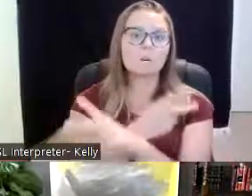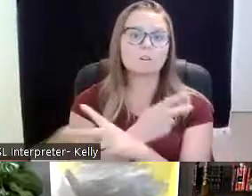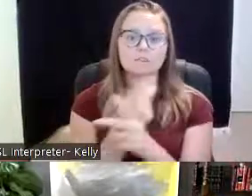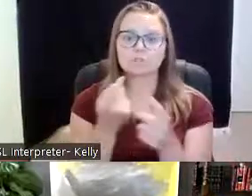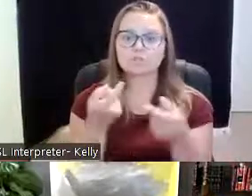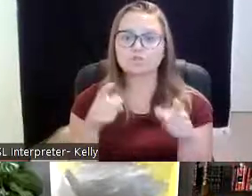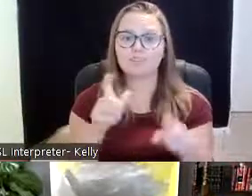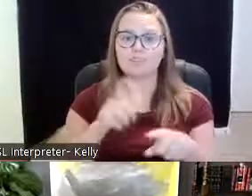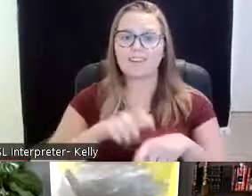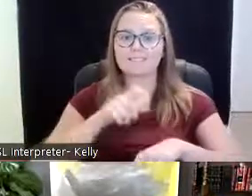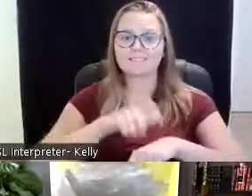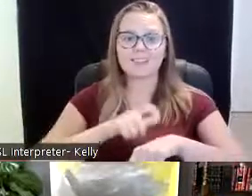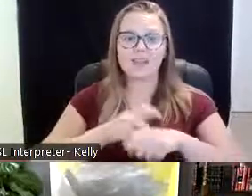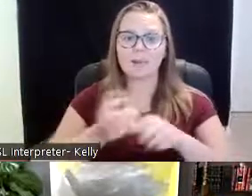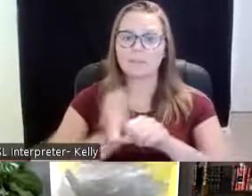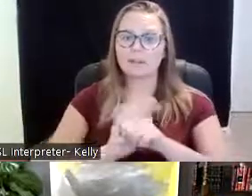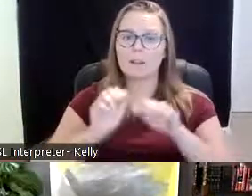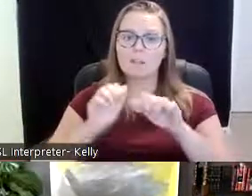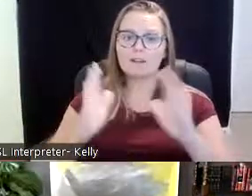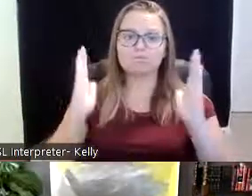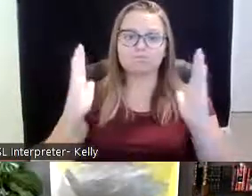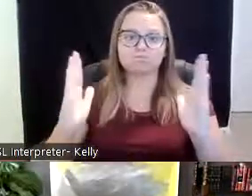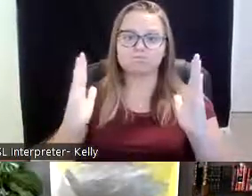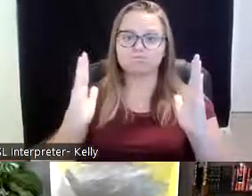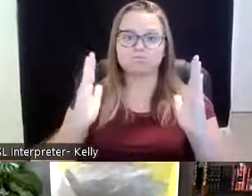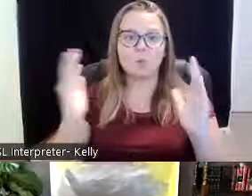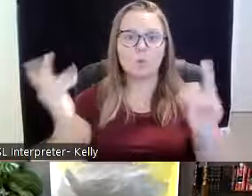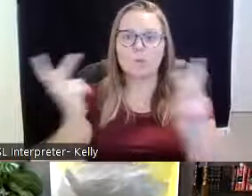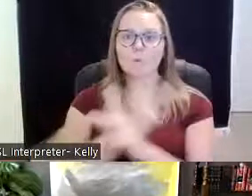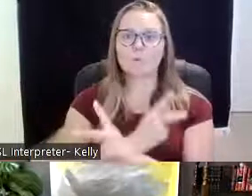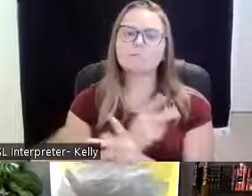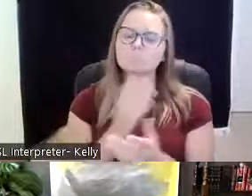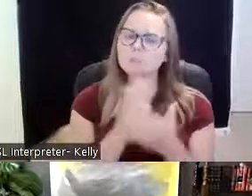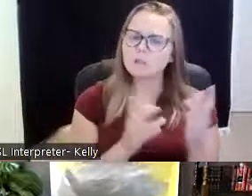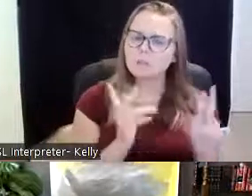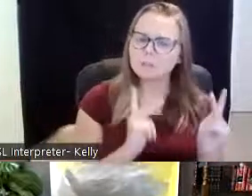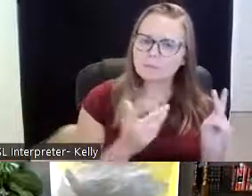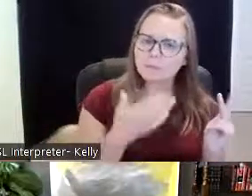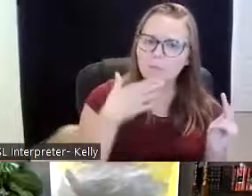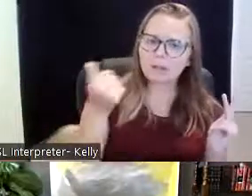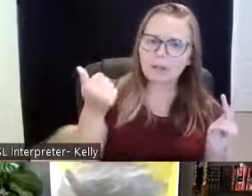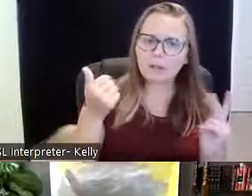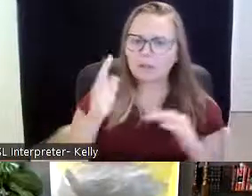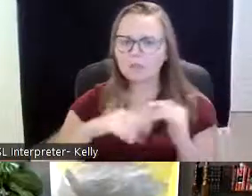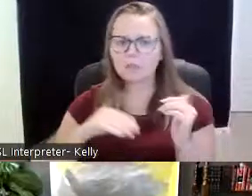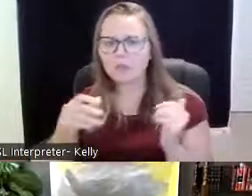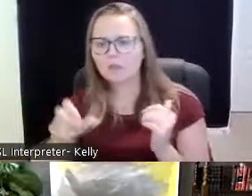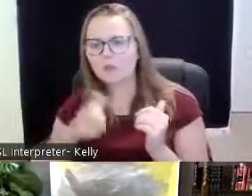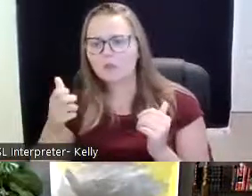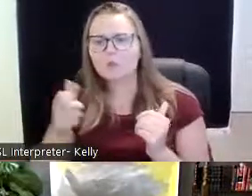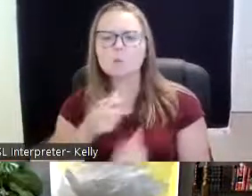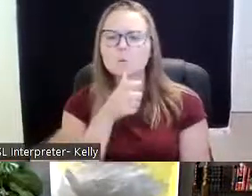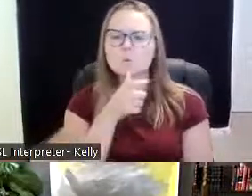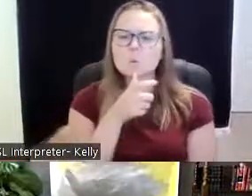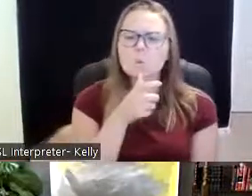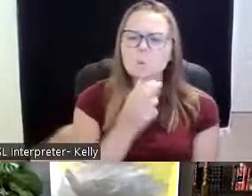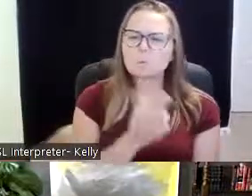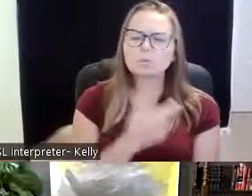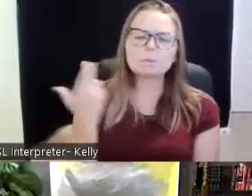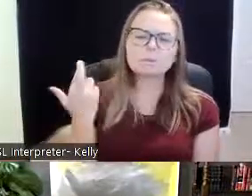time. But it's also clear that some people fared better than others. So what do we know about who is most at